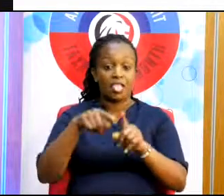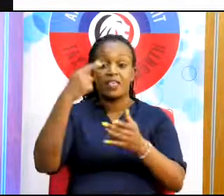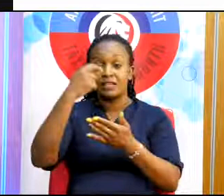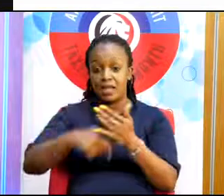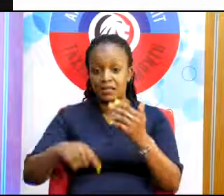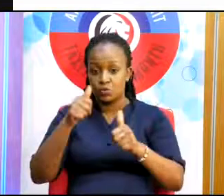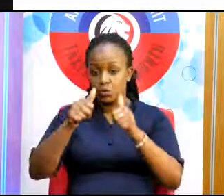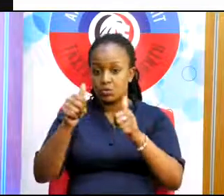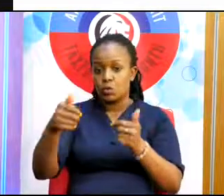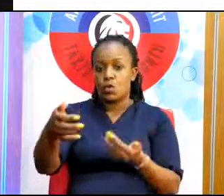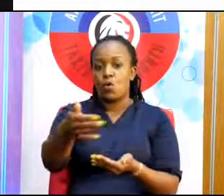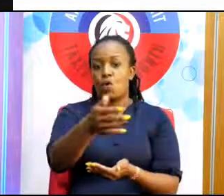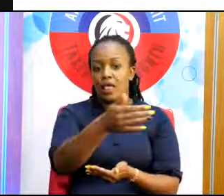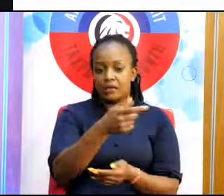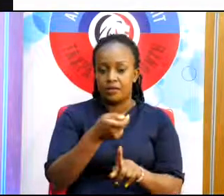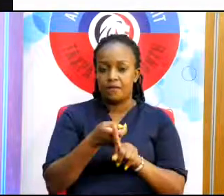the